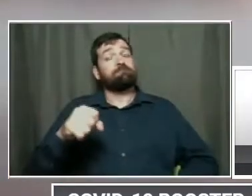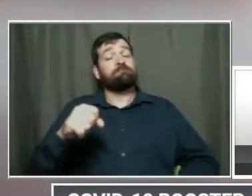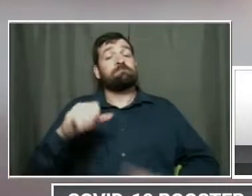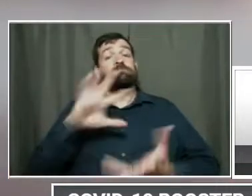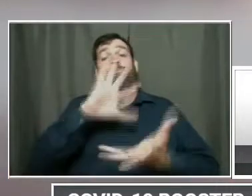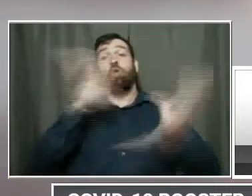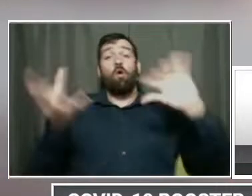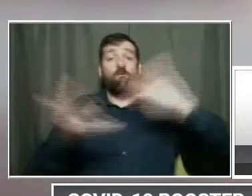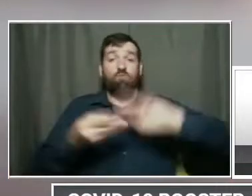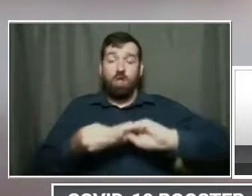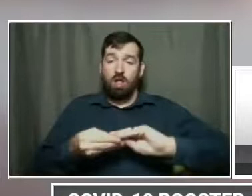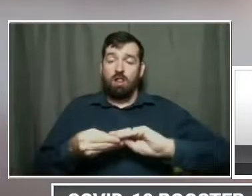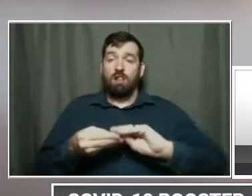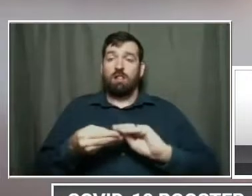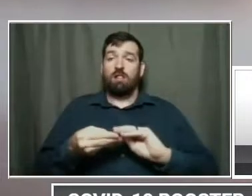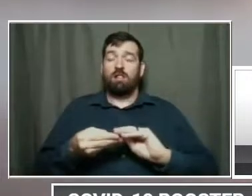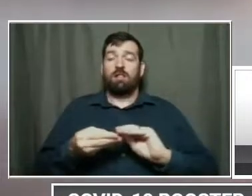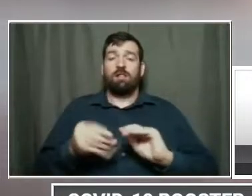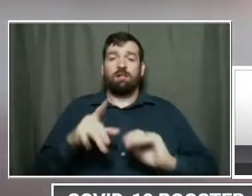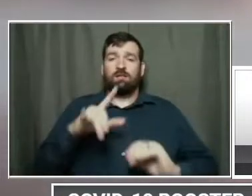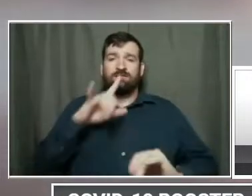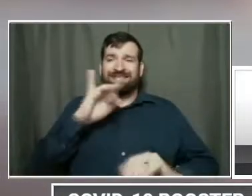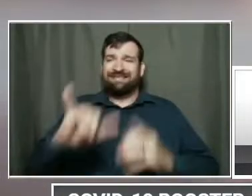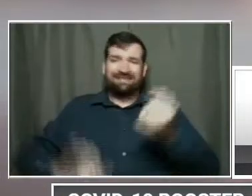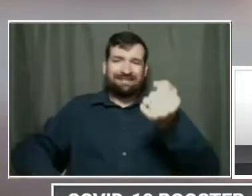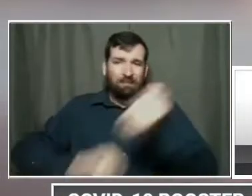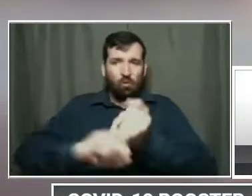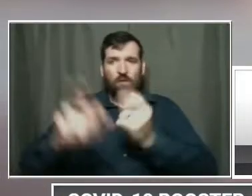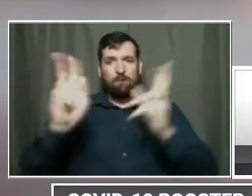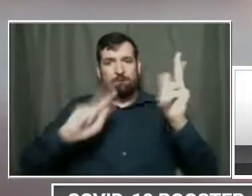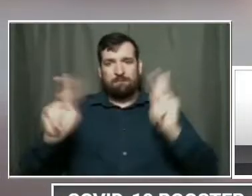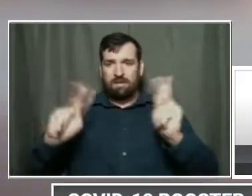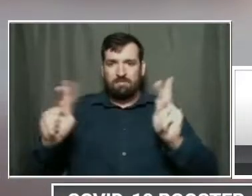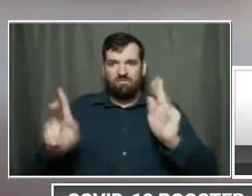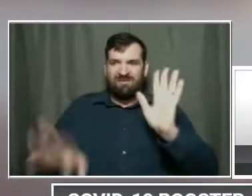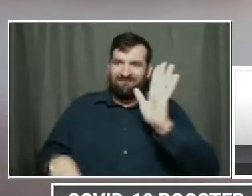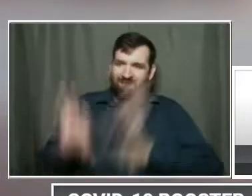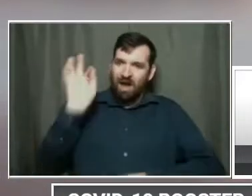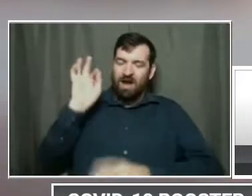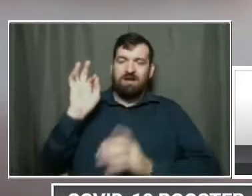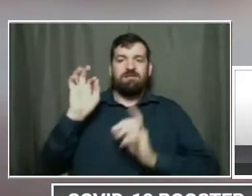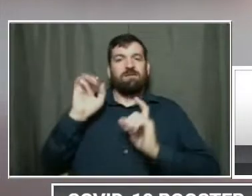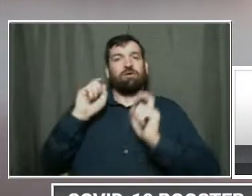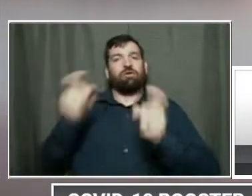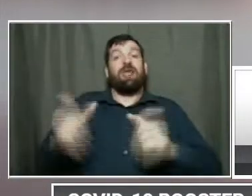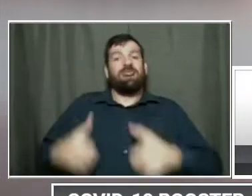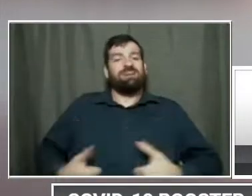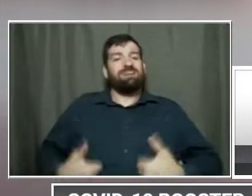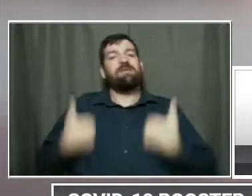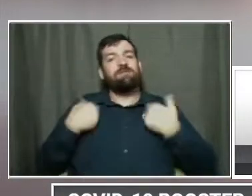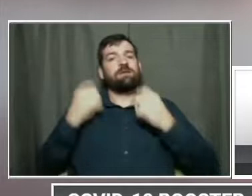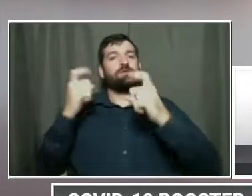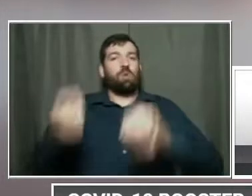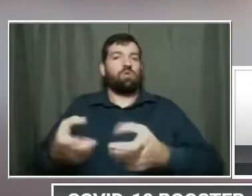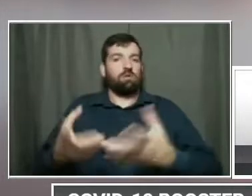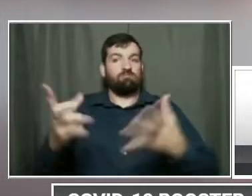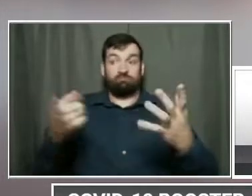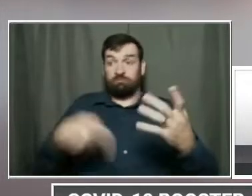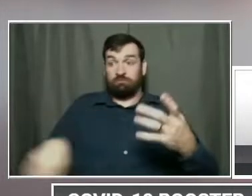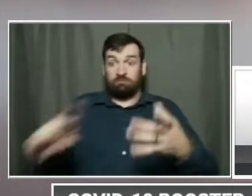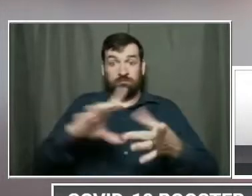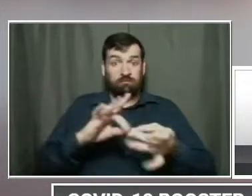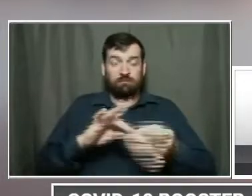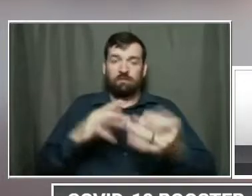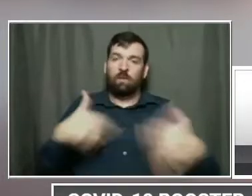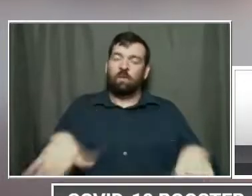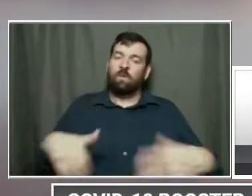big picture is to really support people in this process of finding a living donor. As everyone has said, it's really tough to make